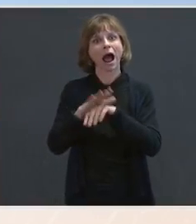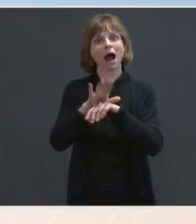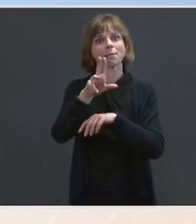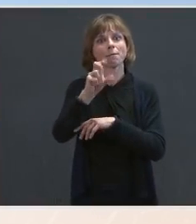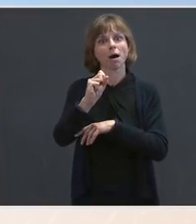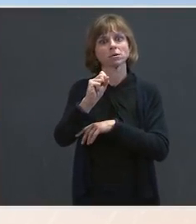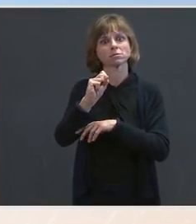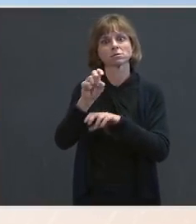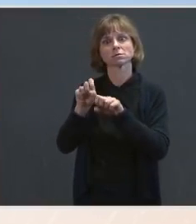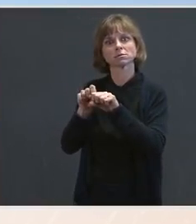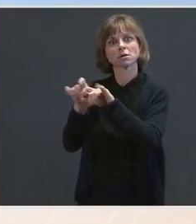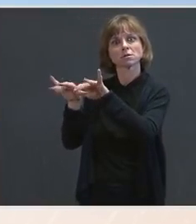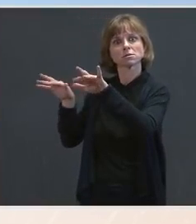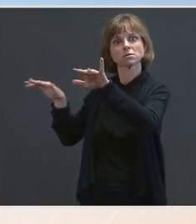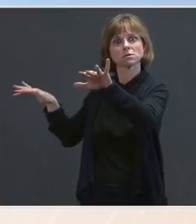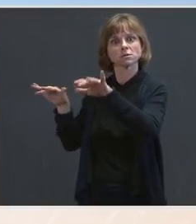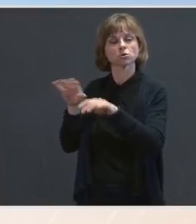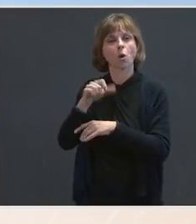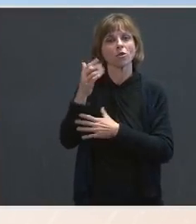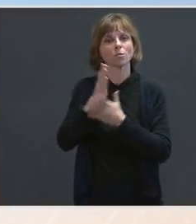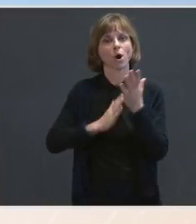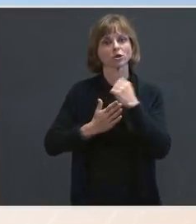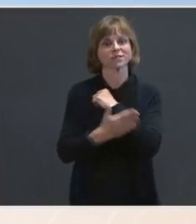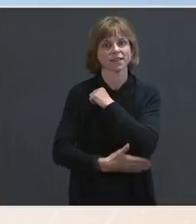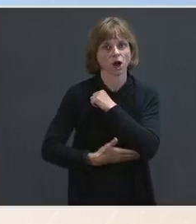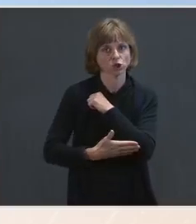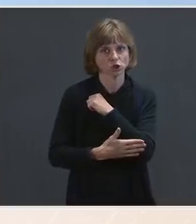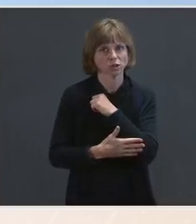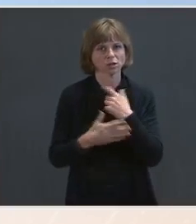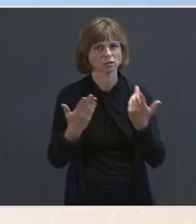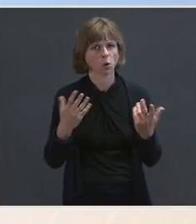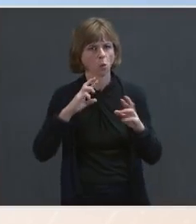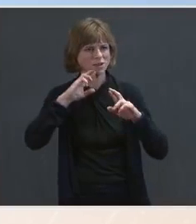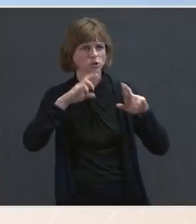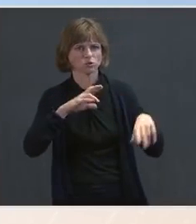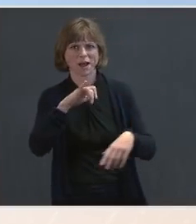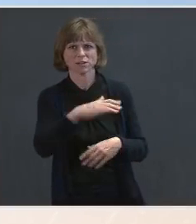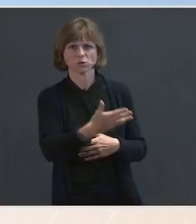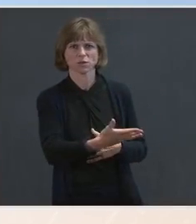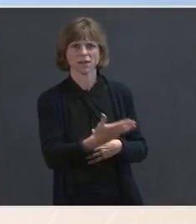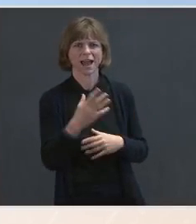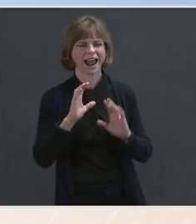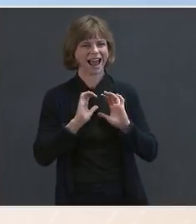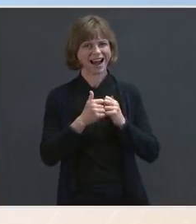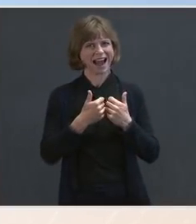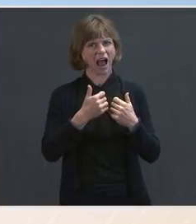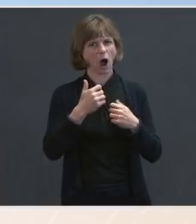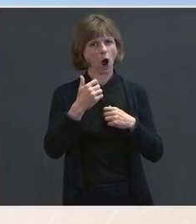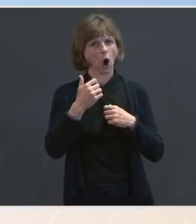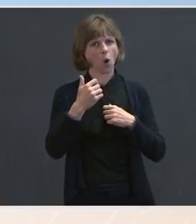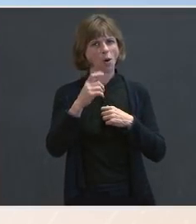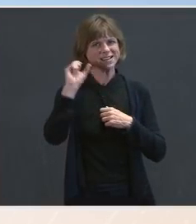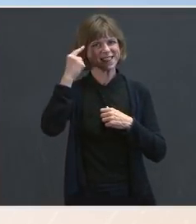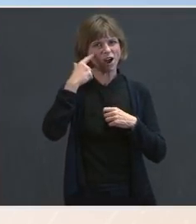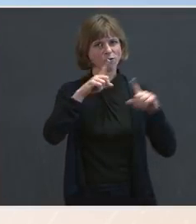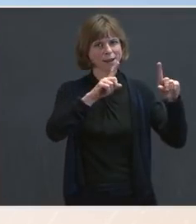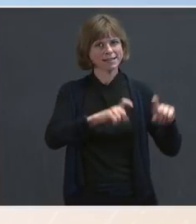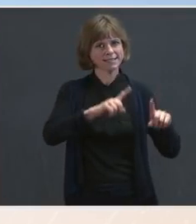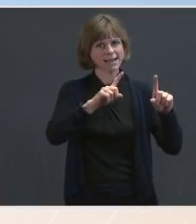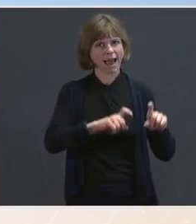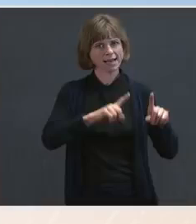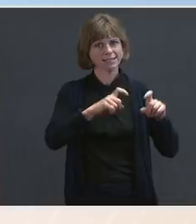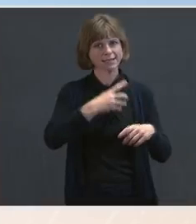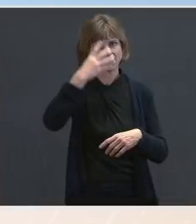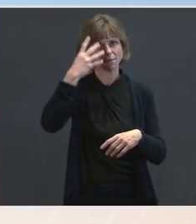can you elaborate on what the government is doing to test migrants, if anything? Sure. Well, we're